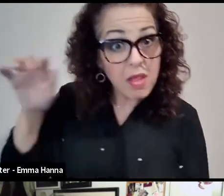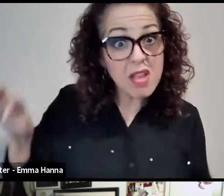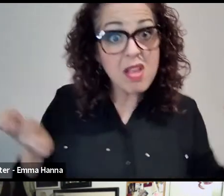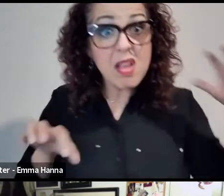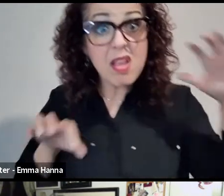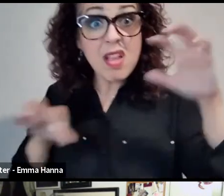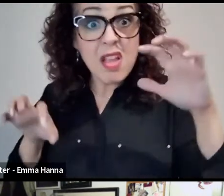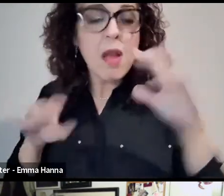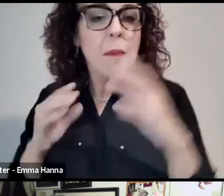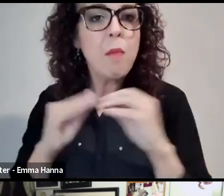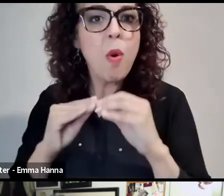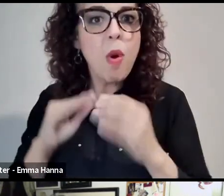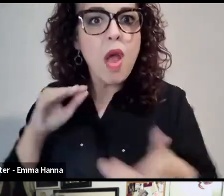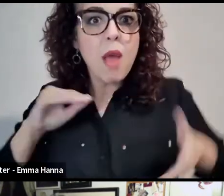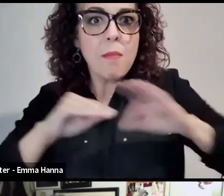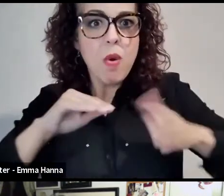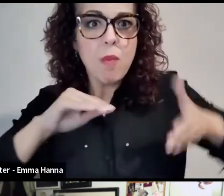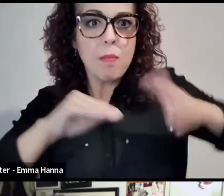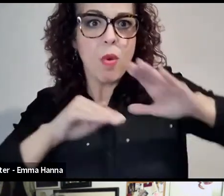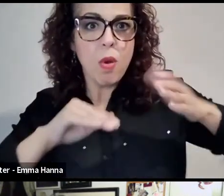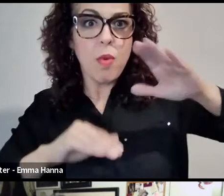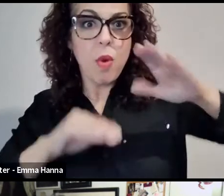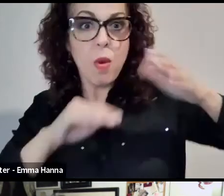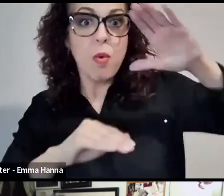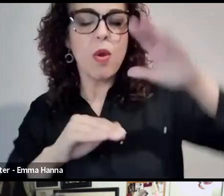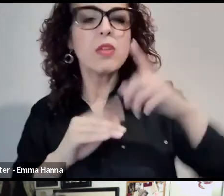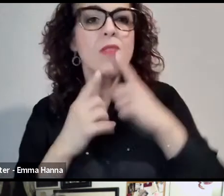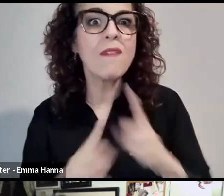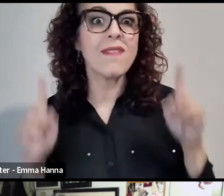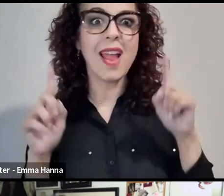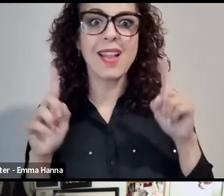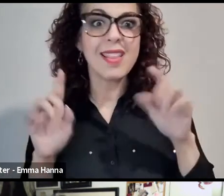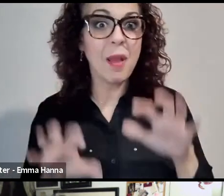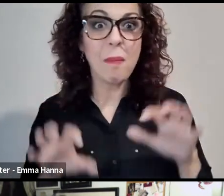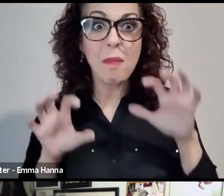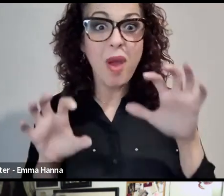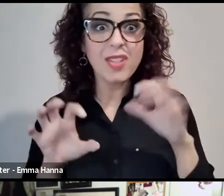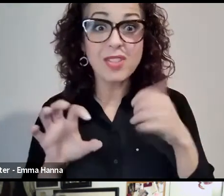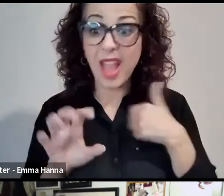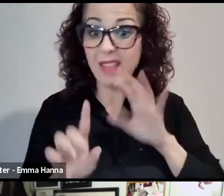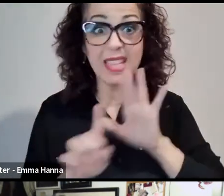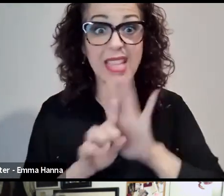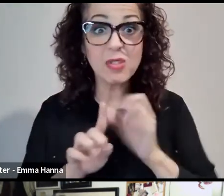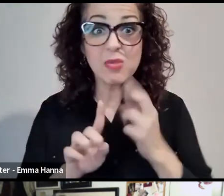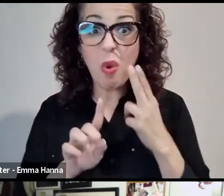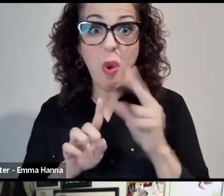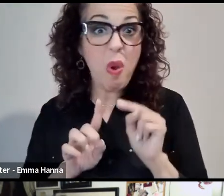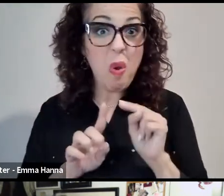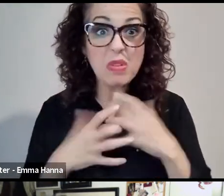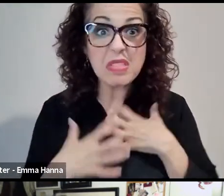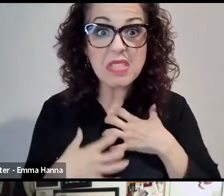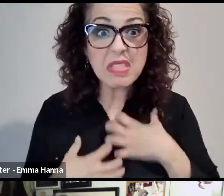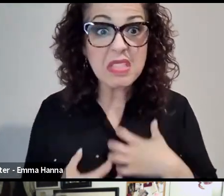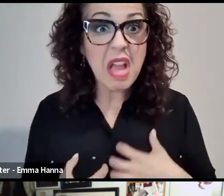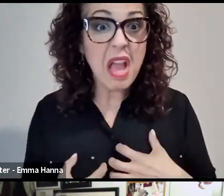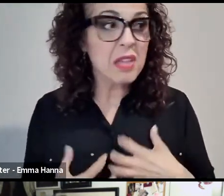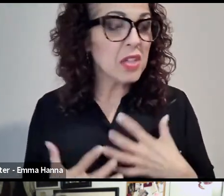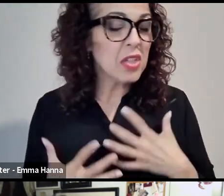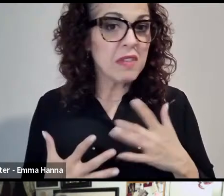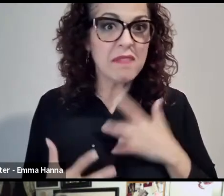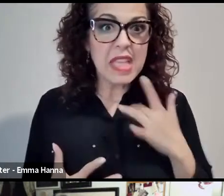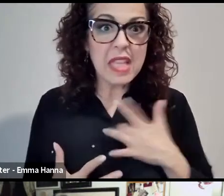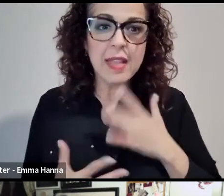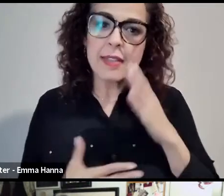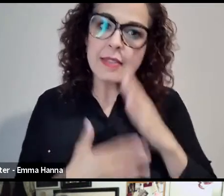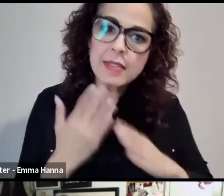controlled. And finally, the monster is having its own feelings, its own desires. In some versions, it's